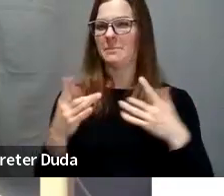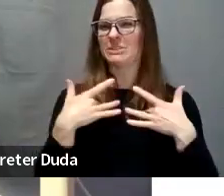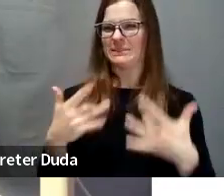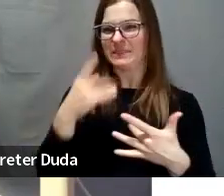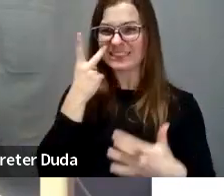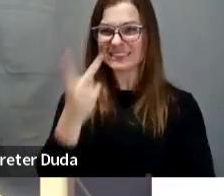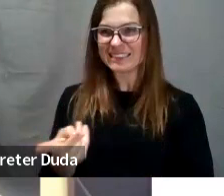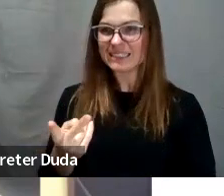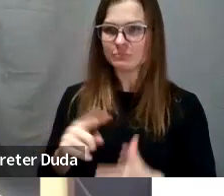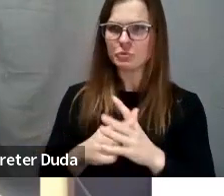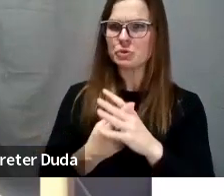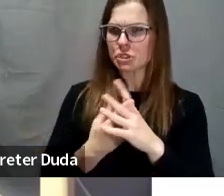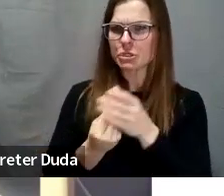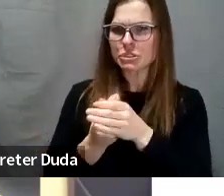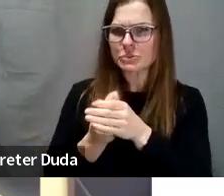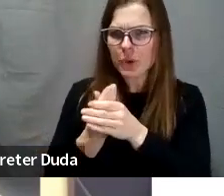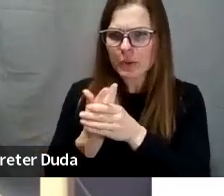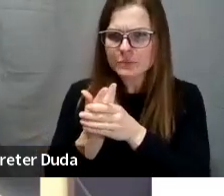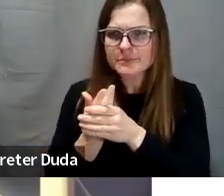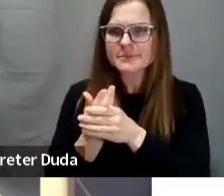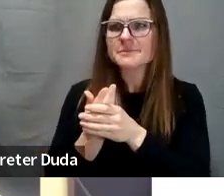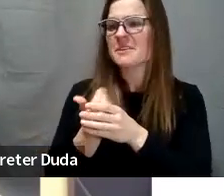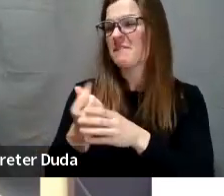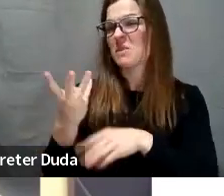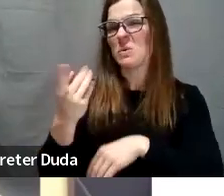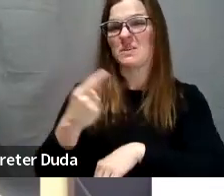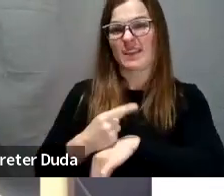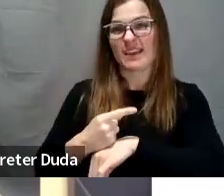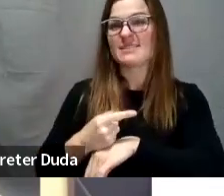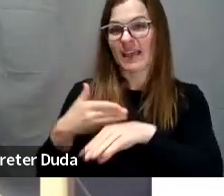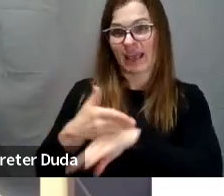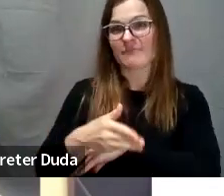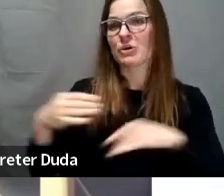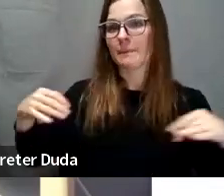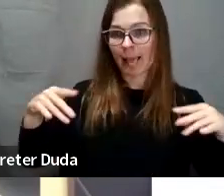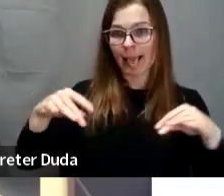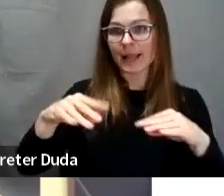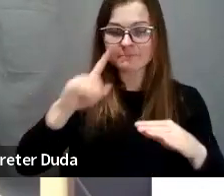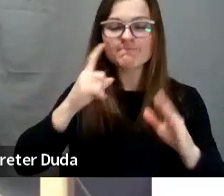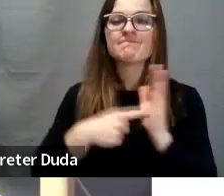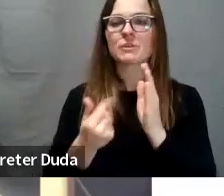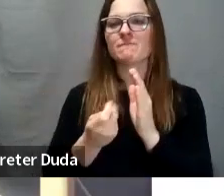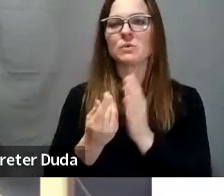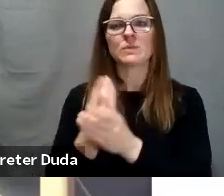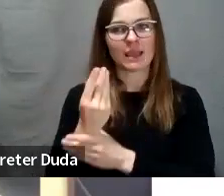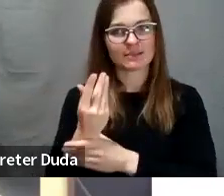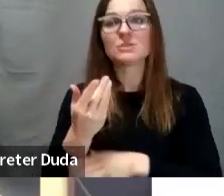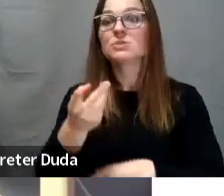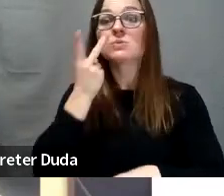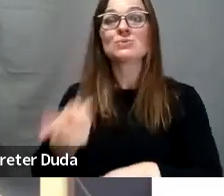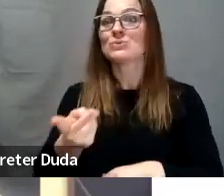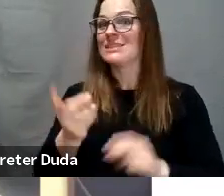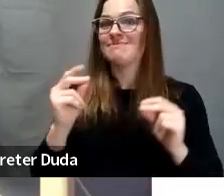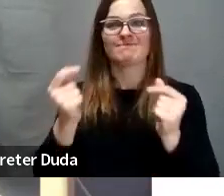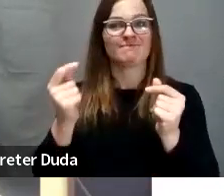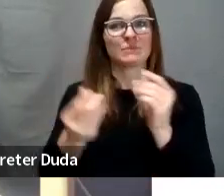see sprouts within, several days of planting. So you can see you're growing right away.